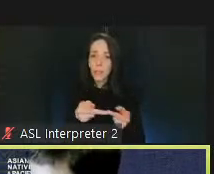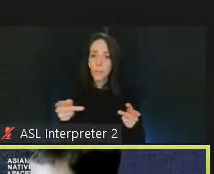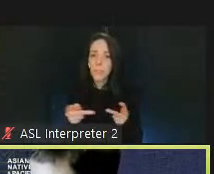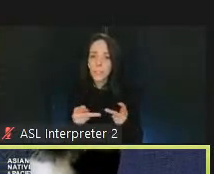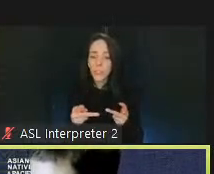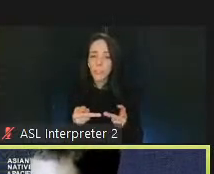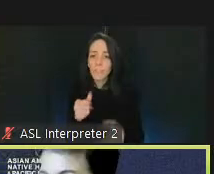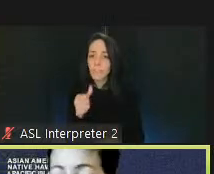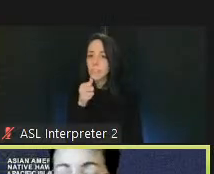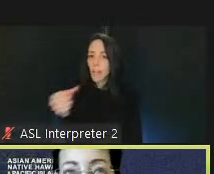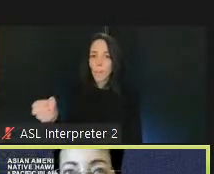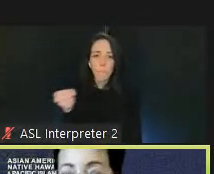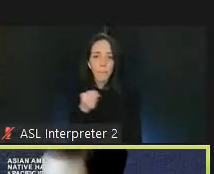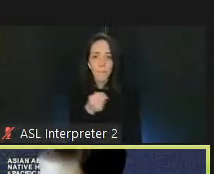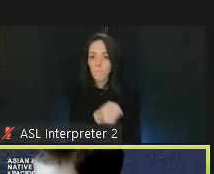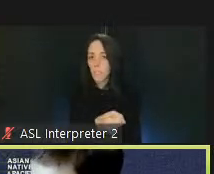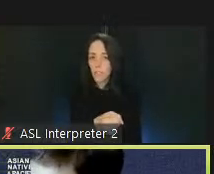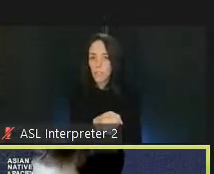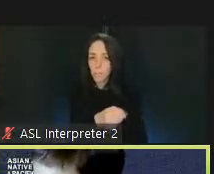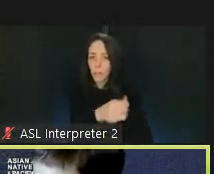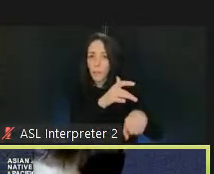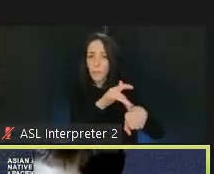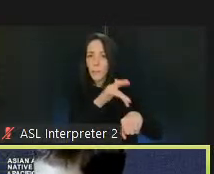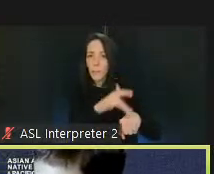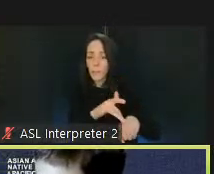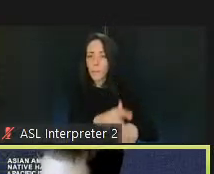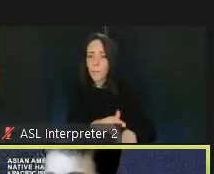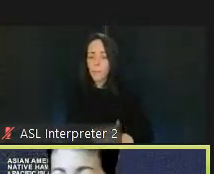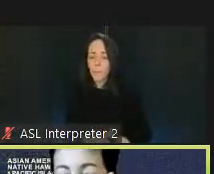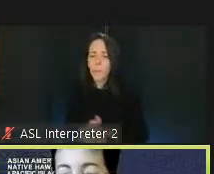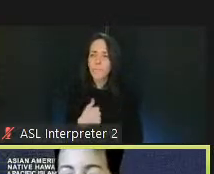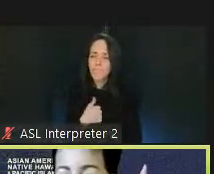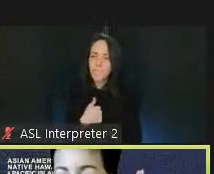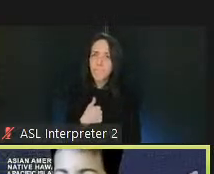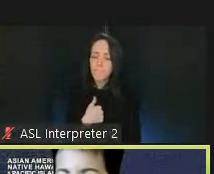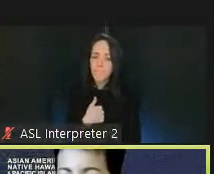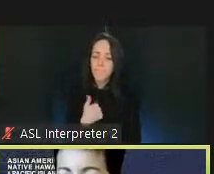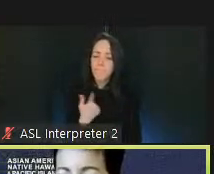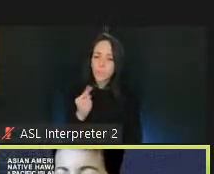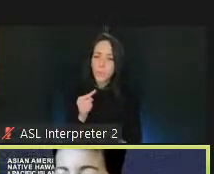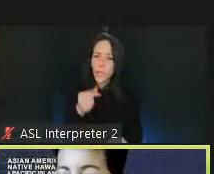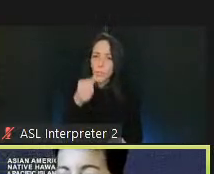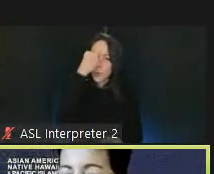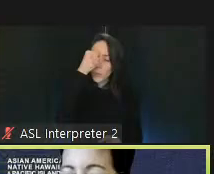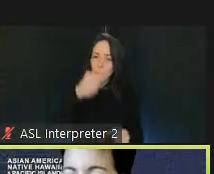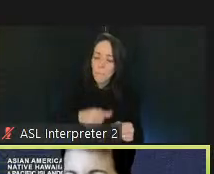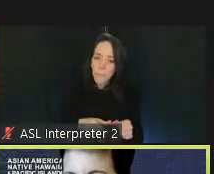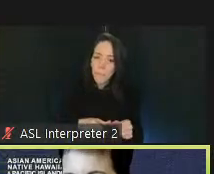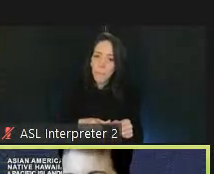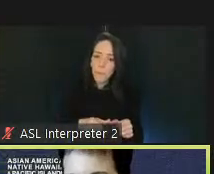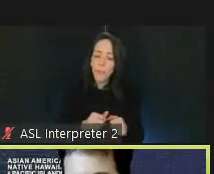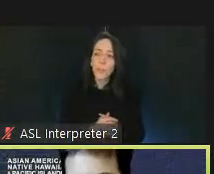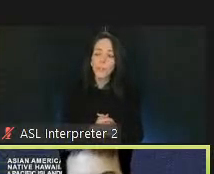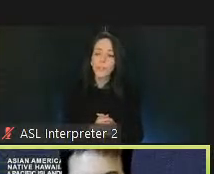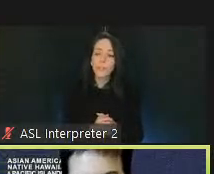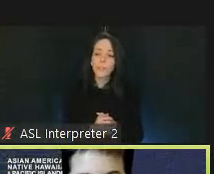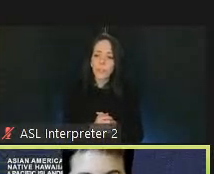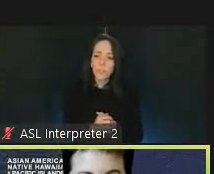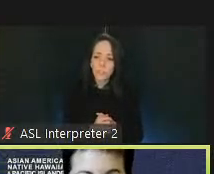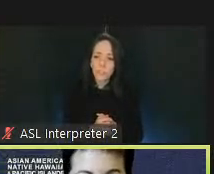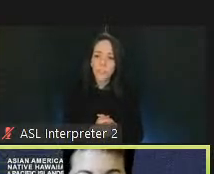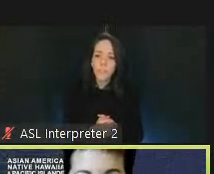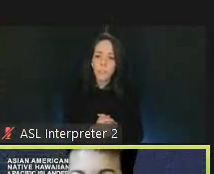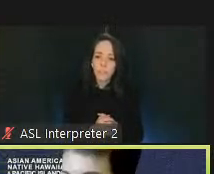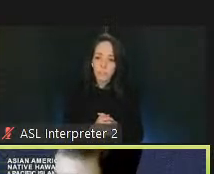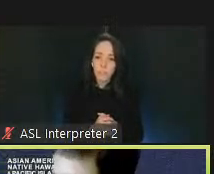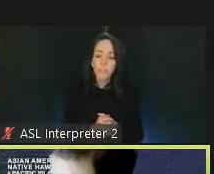filled. And I was trying to remember over the course of the different presentations